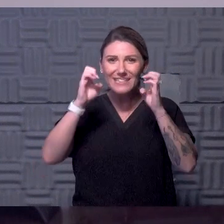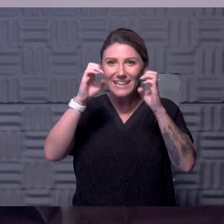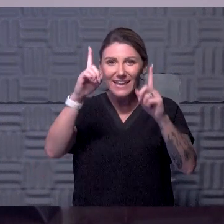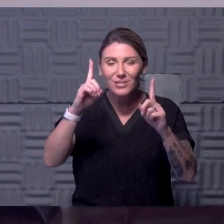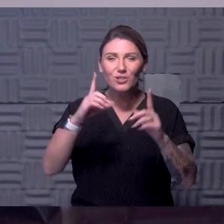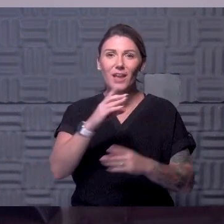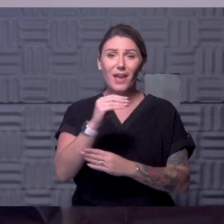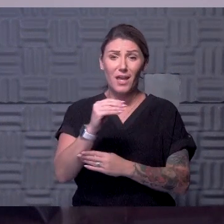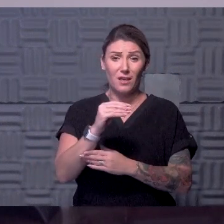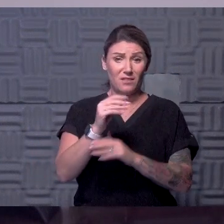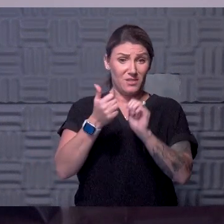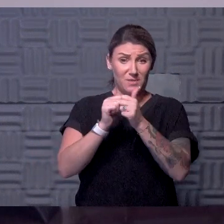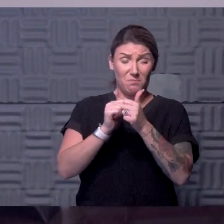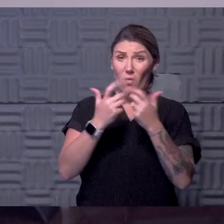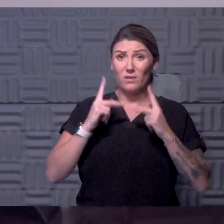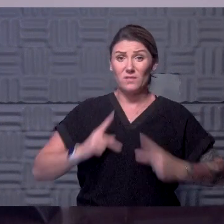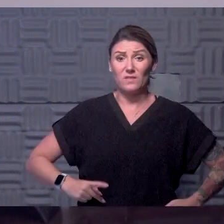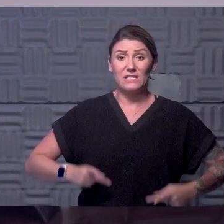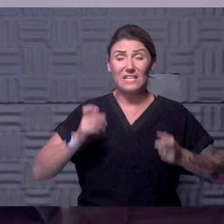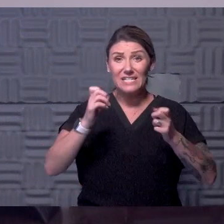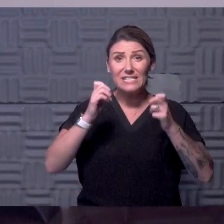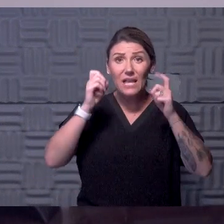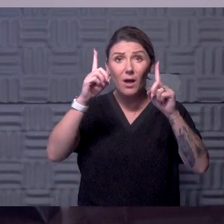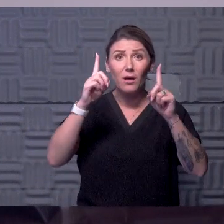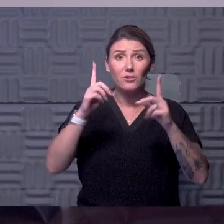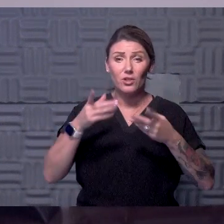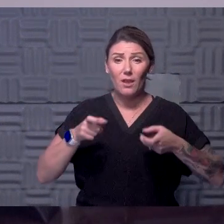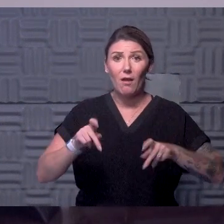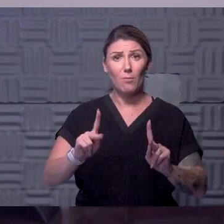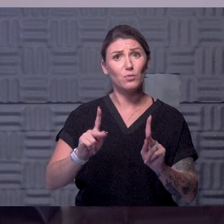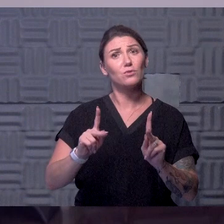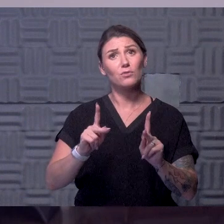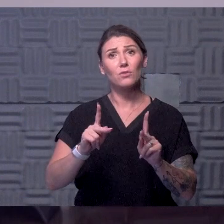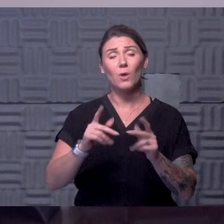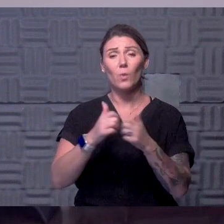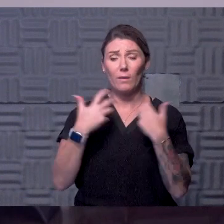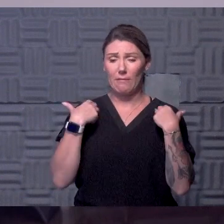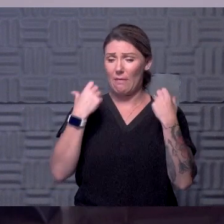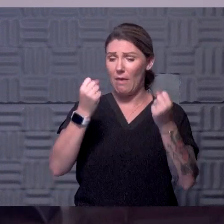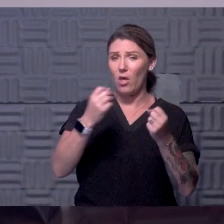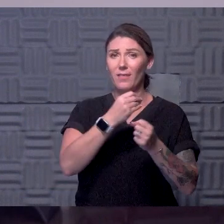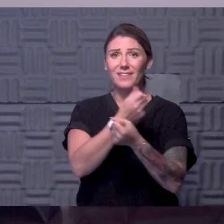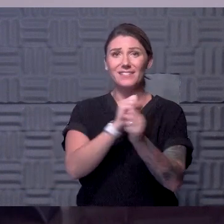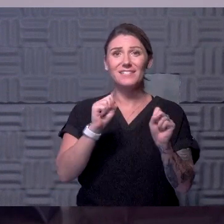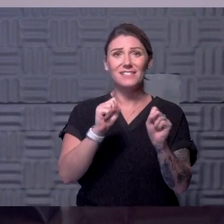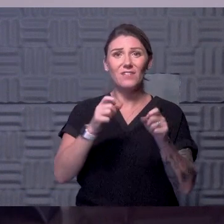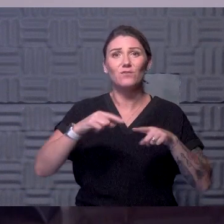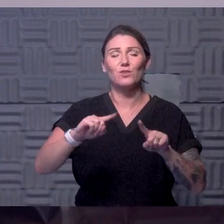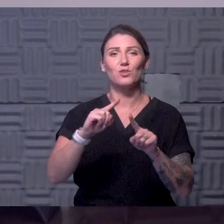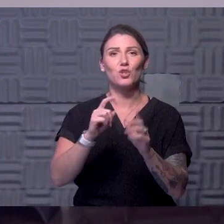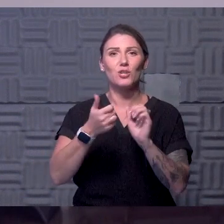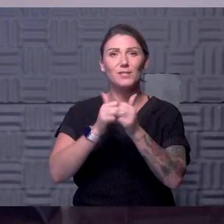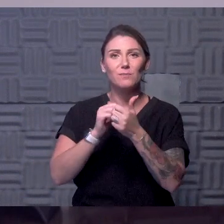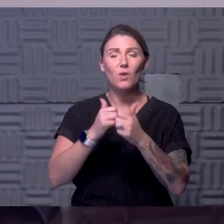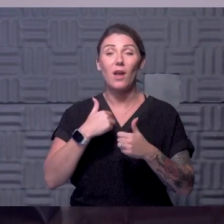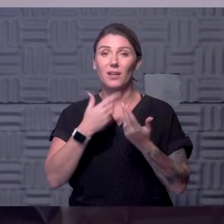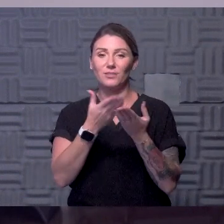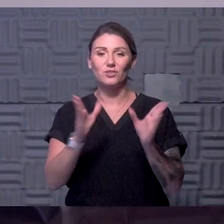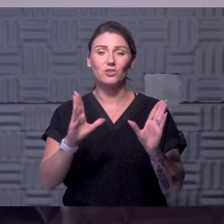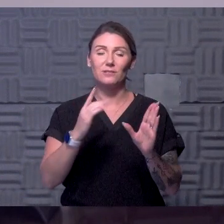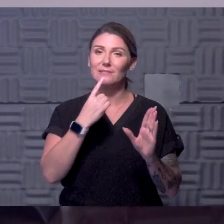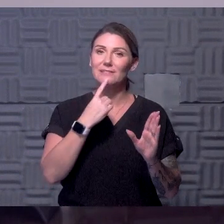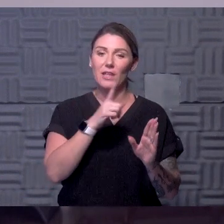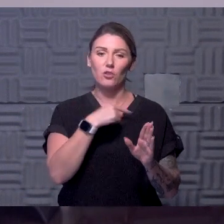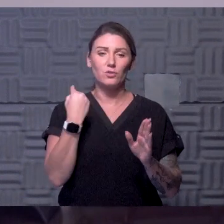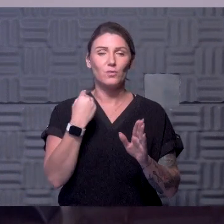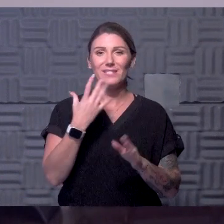about forever, is the opportunity to educate people on the health and safety of the athlete as they go to sports. So I generally say there's a risk and